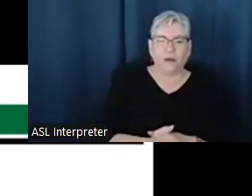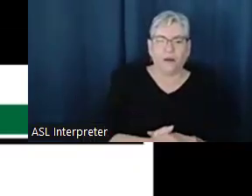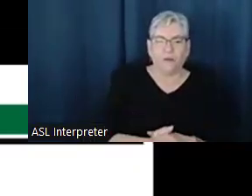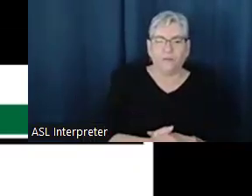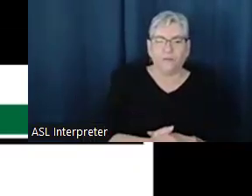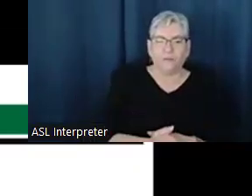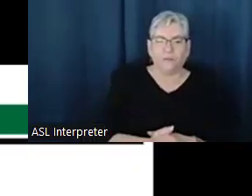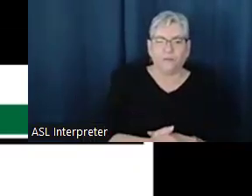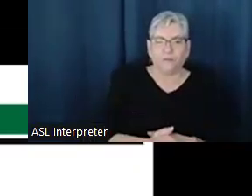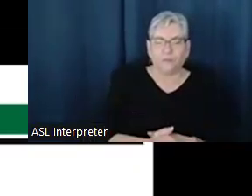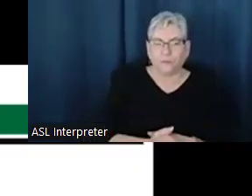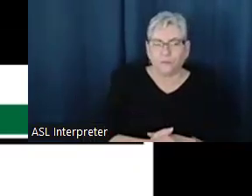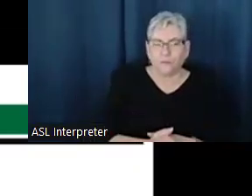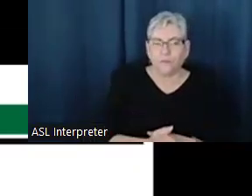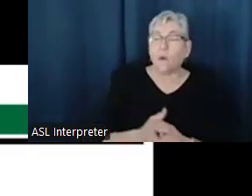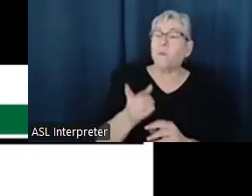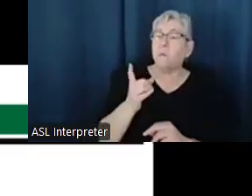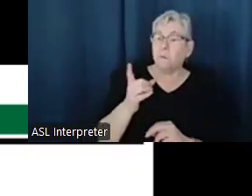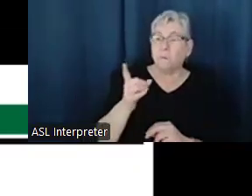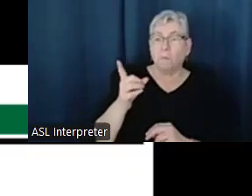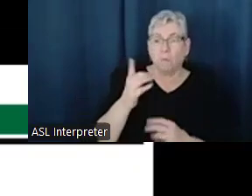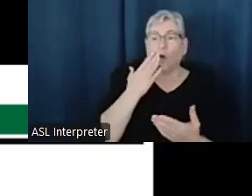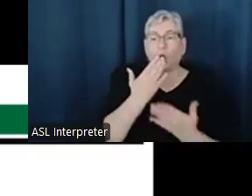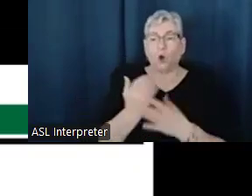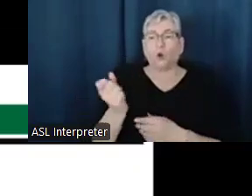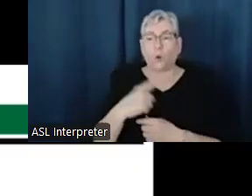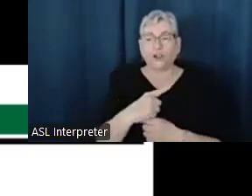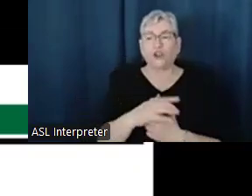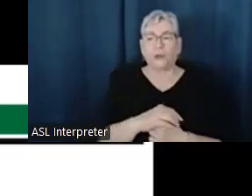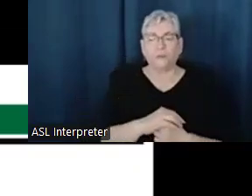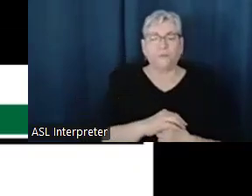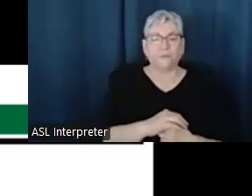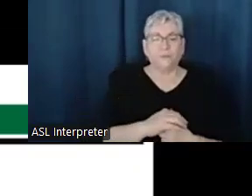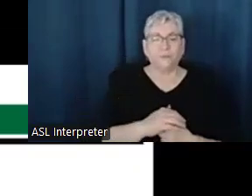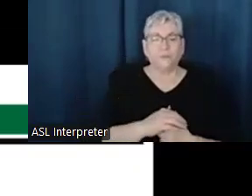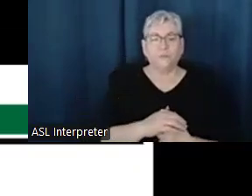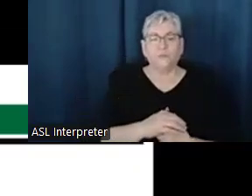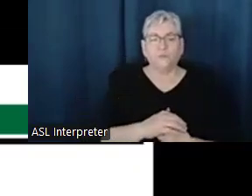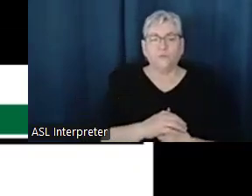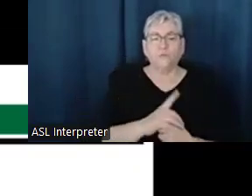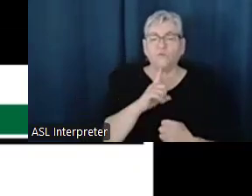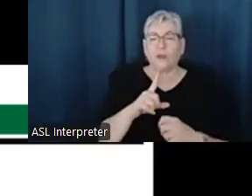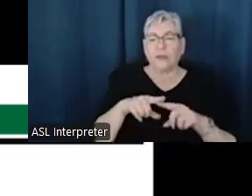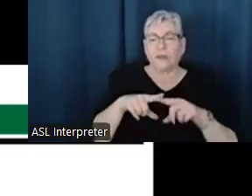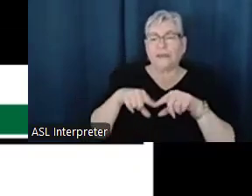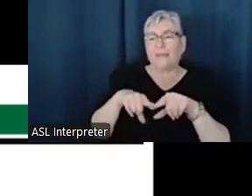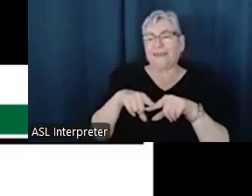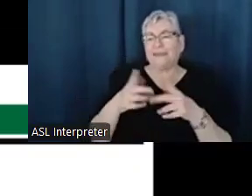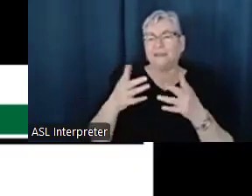That's a very good question, and I think it really would depend.